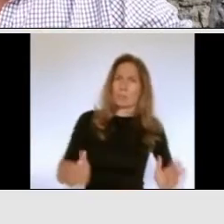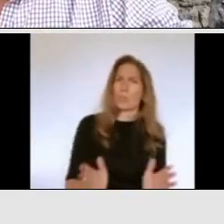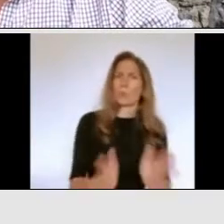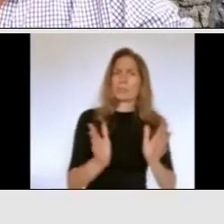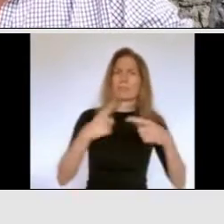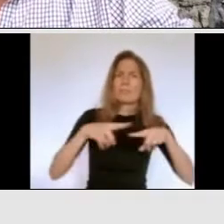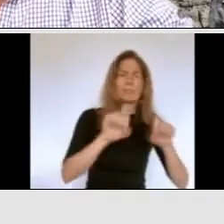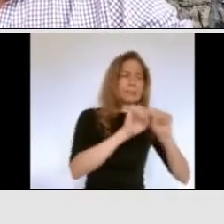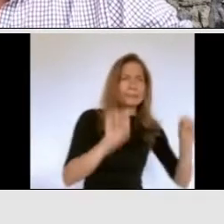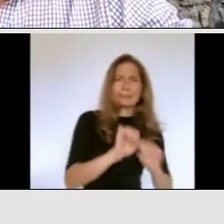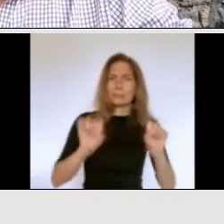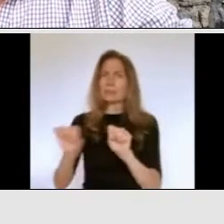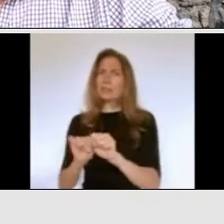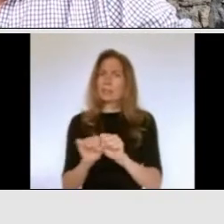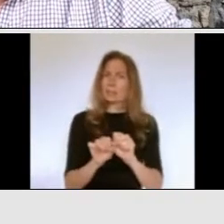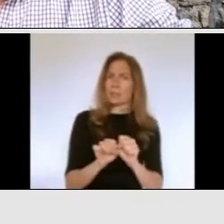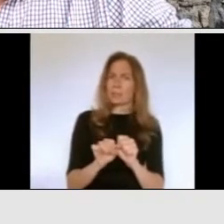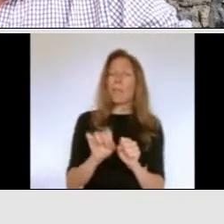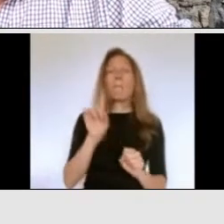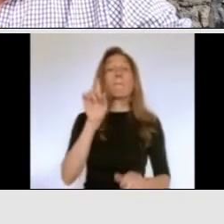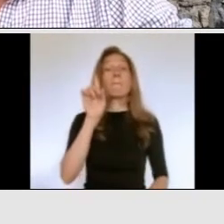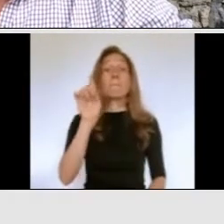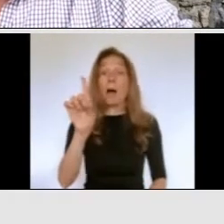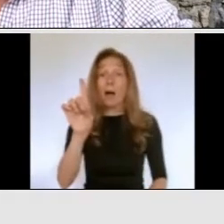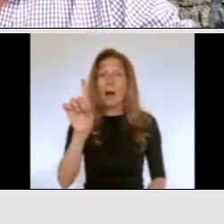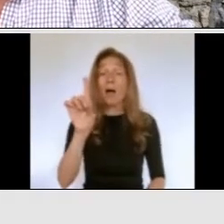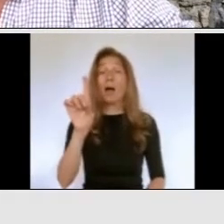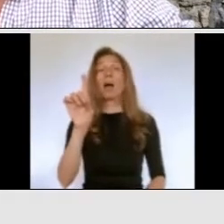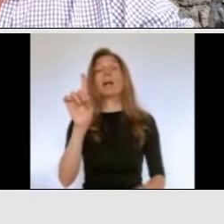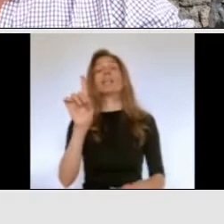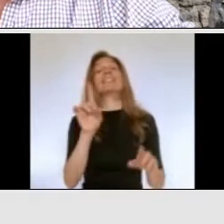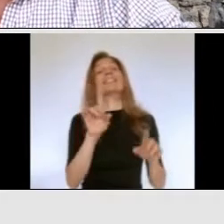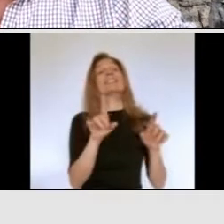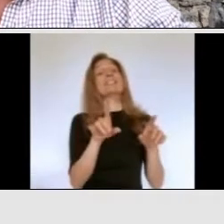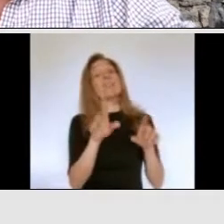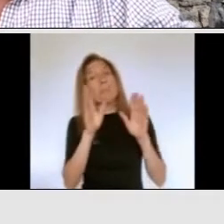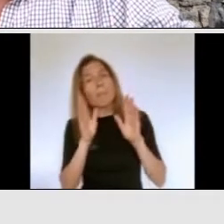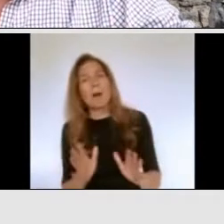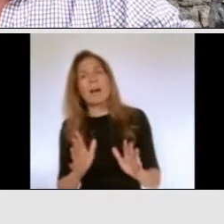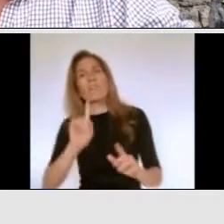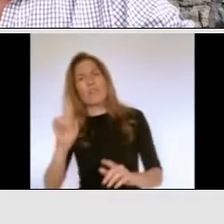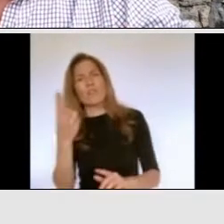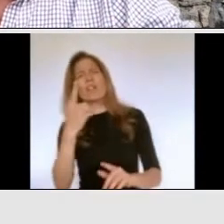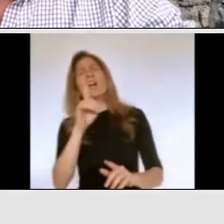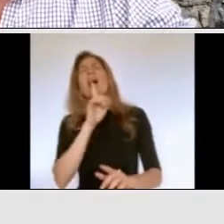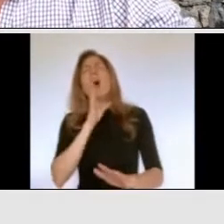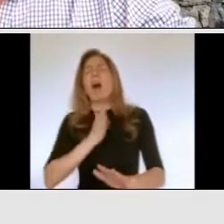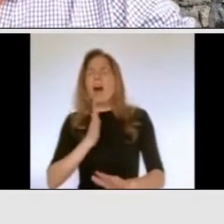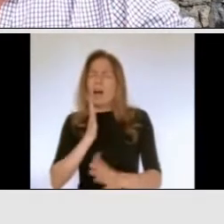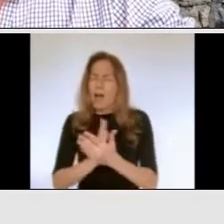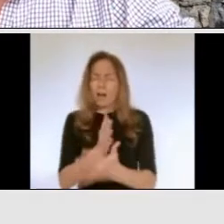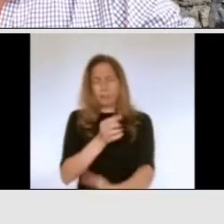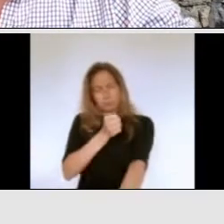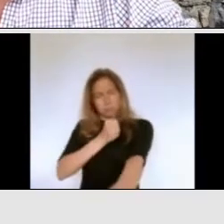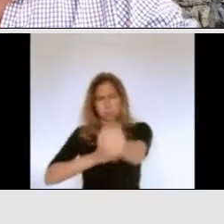SHAPES stands for. That is really bedded in the importance of understanding what is it like